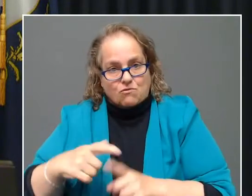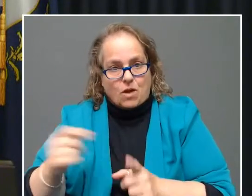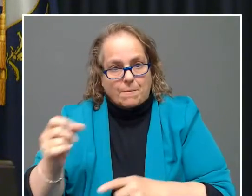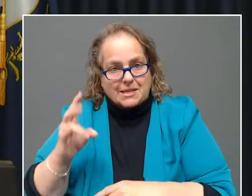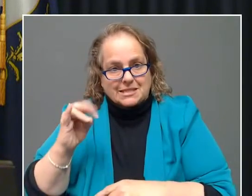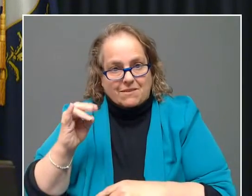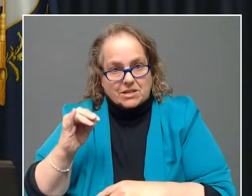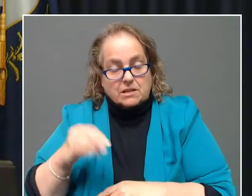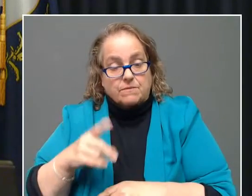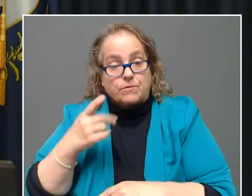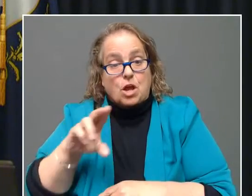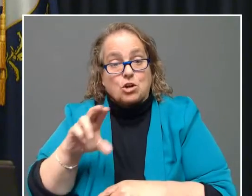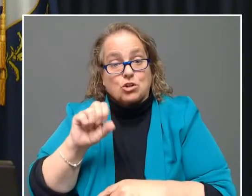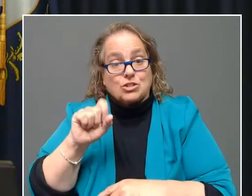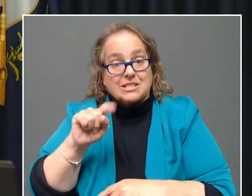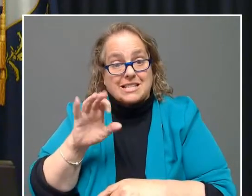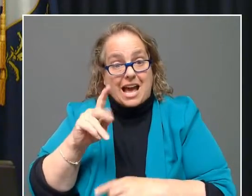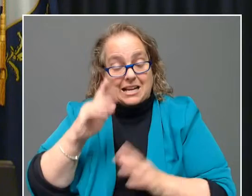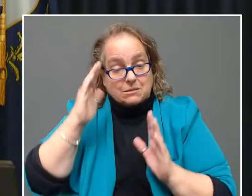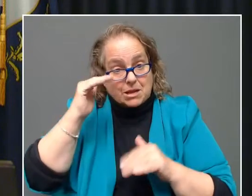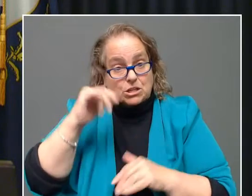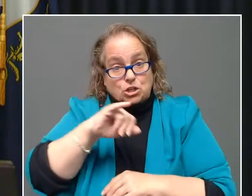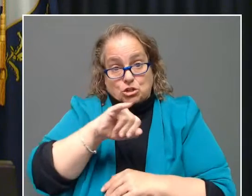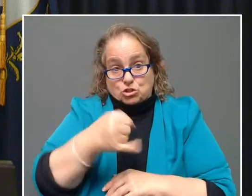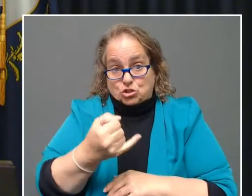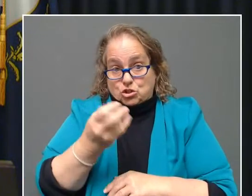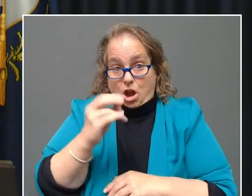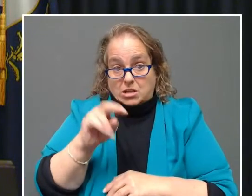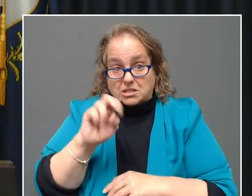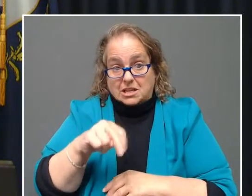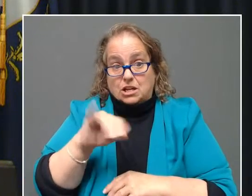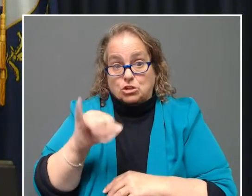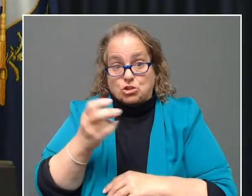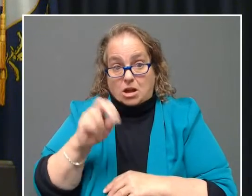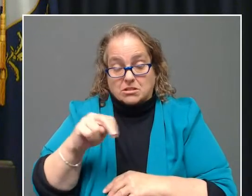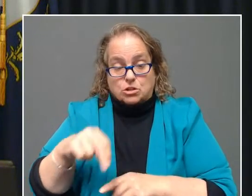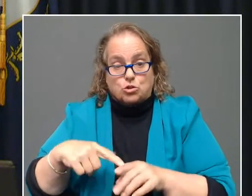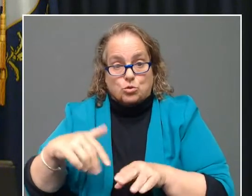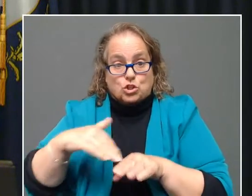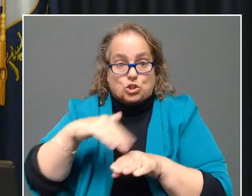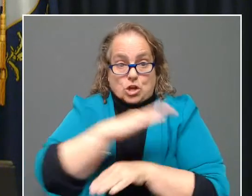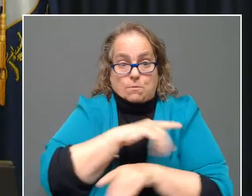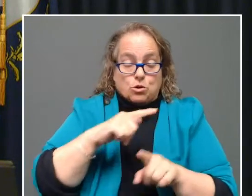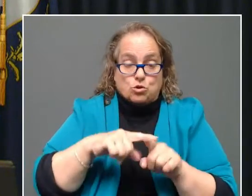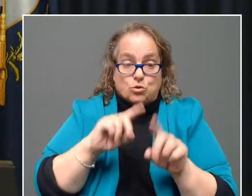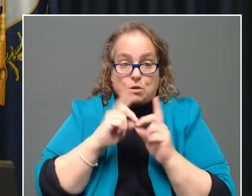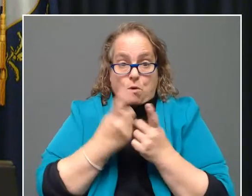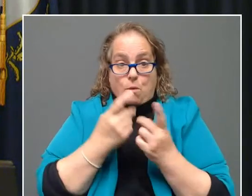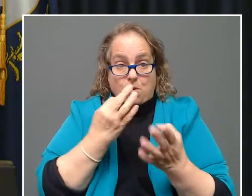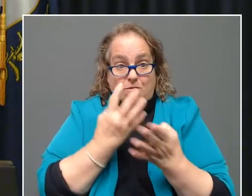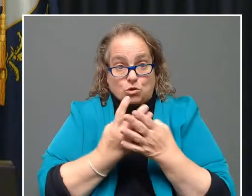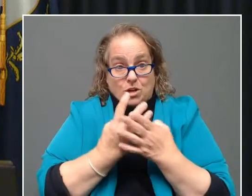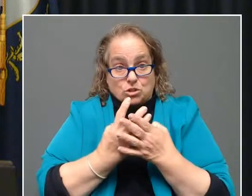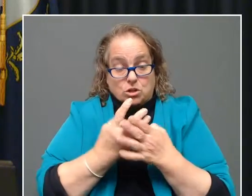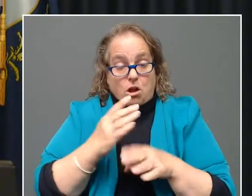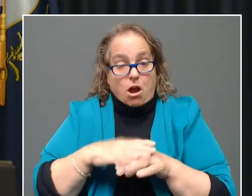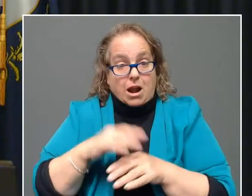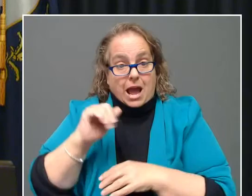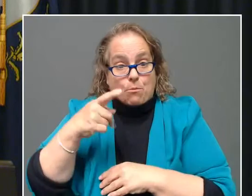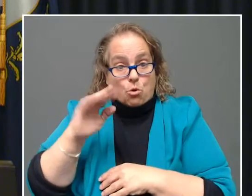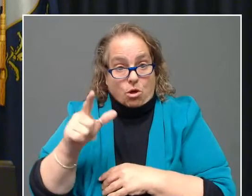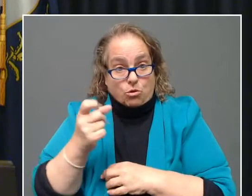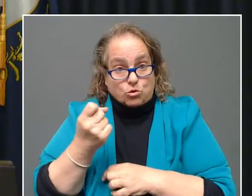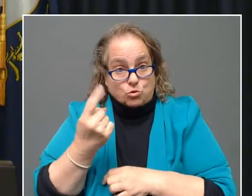expects J&J to ship to the Department of Corrections. Right now, the date looks like April 12th is when we